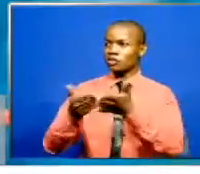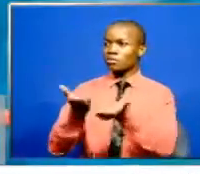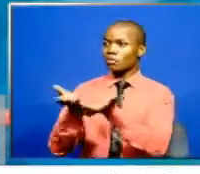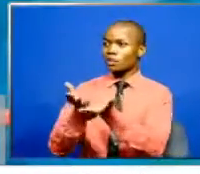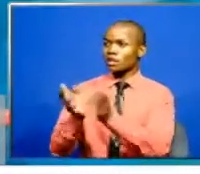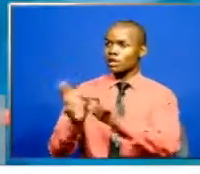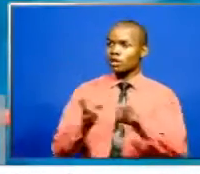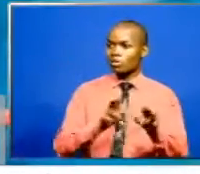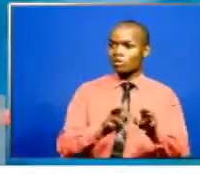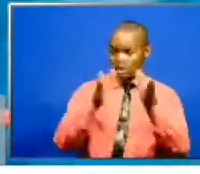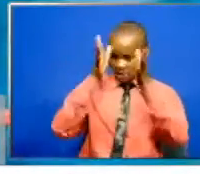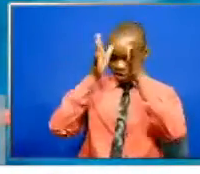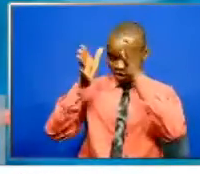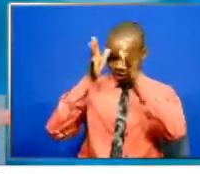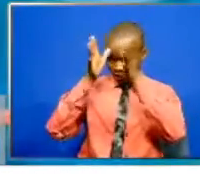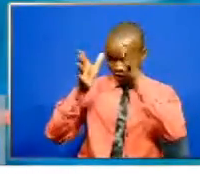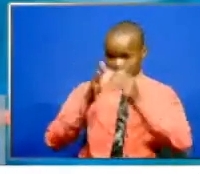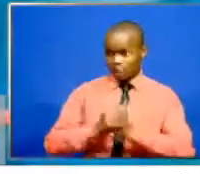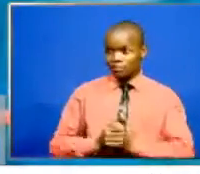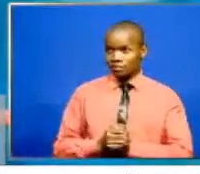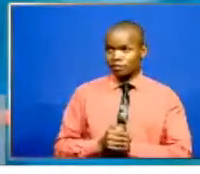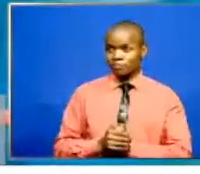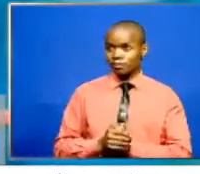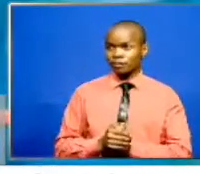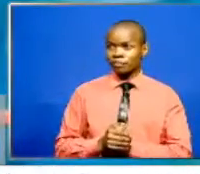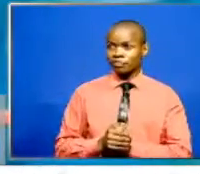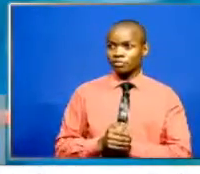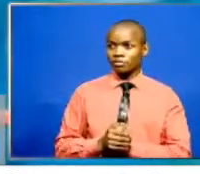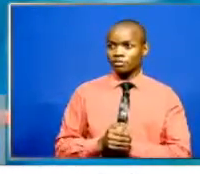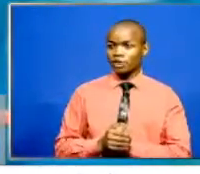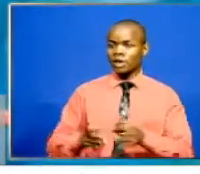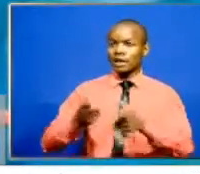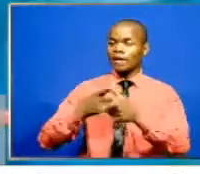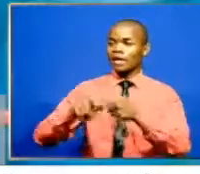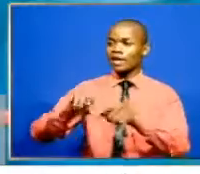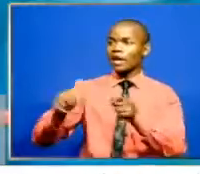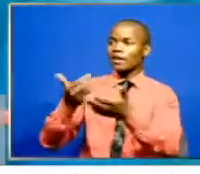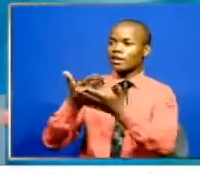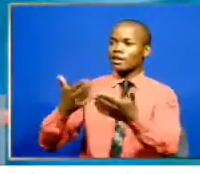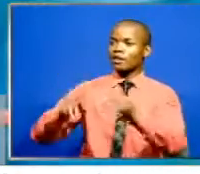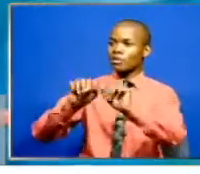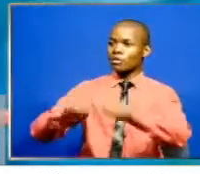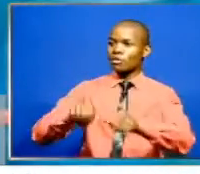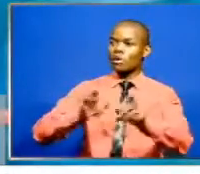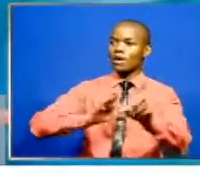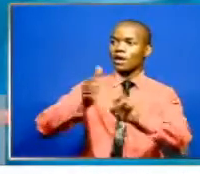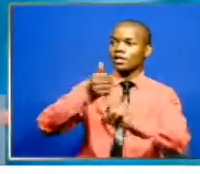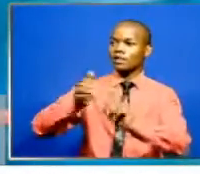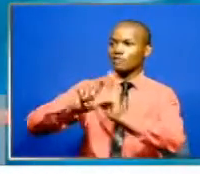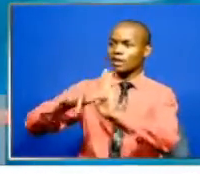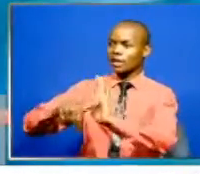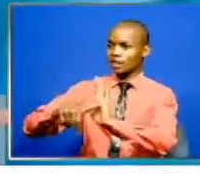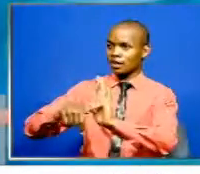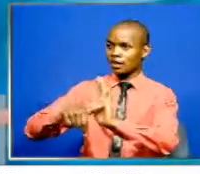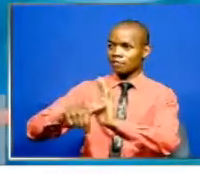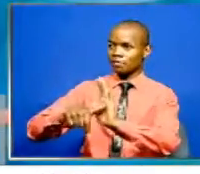usual, innovating, and then the rest will come. If we continue